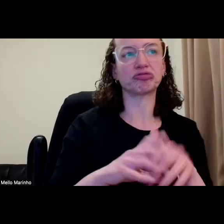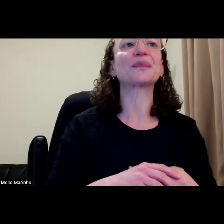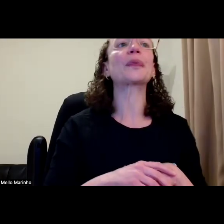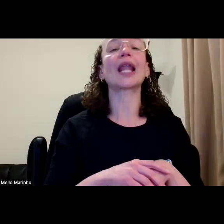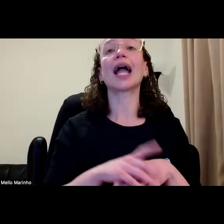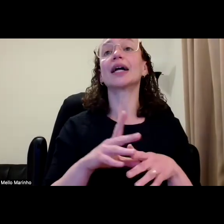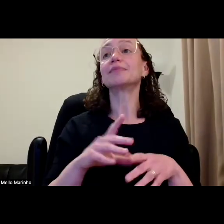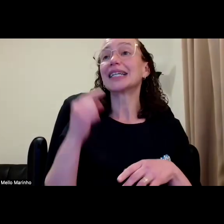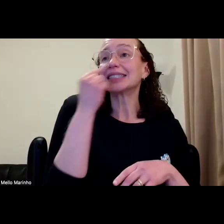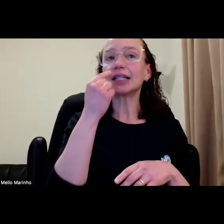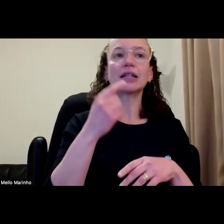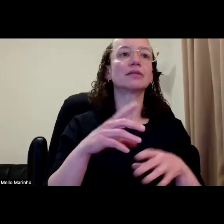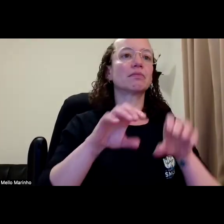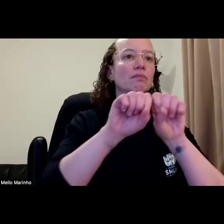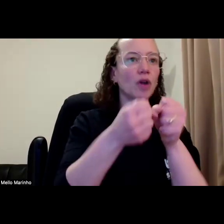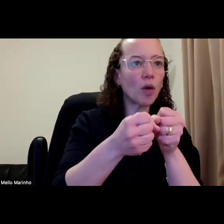More terminology here.